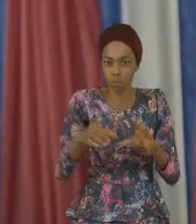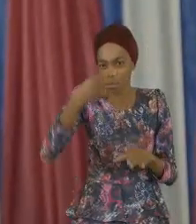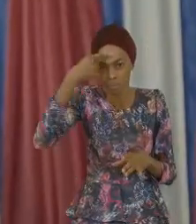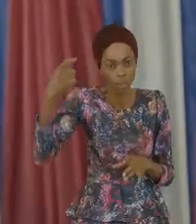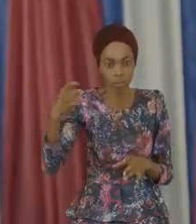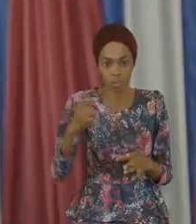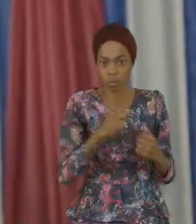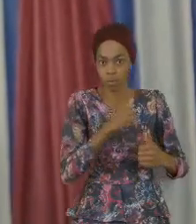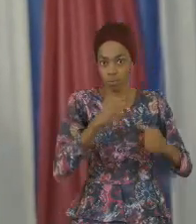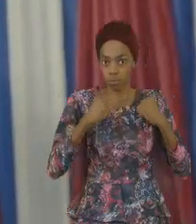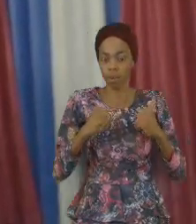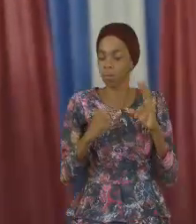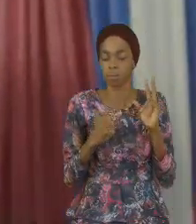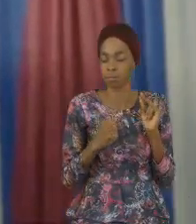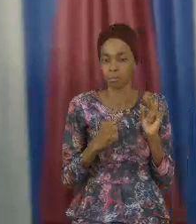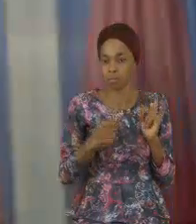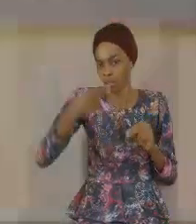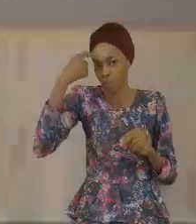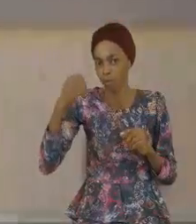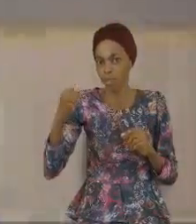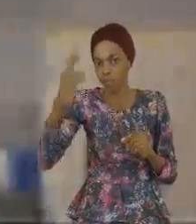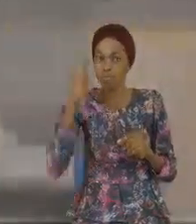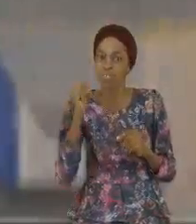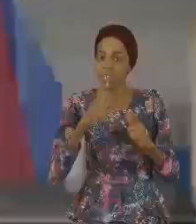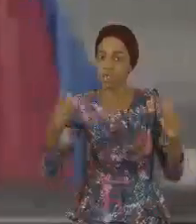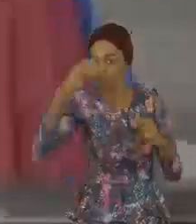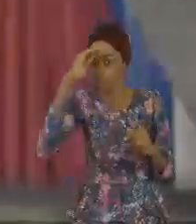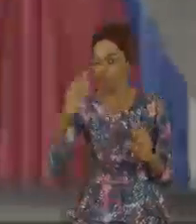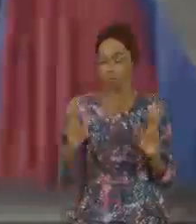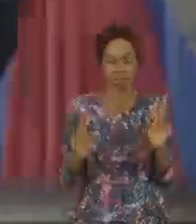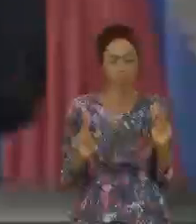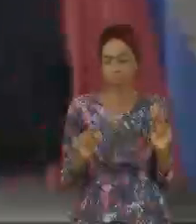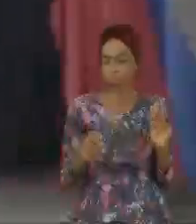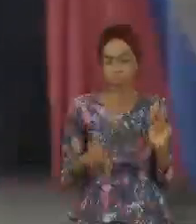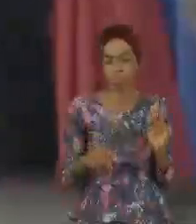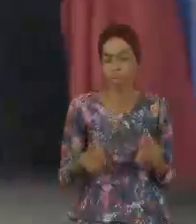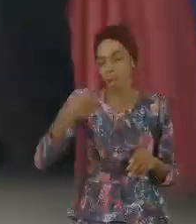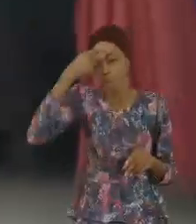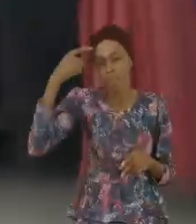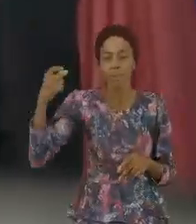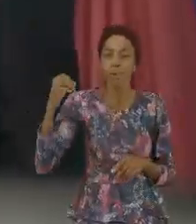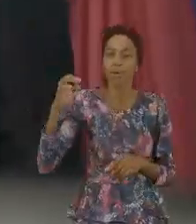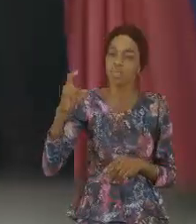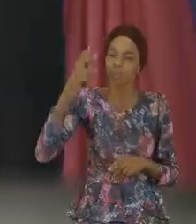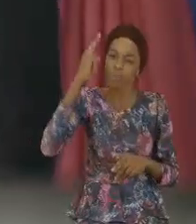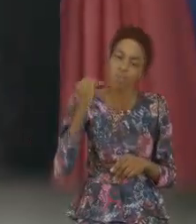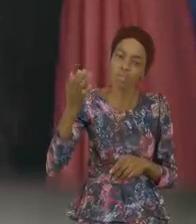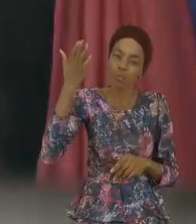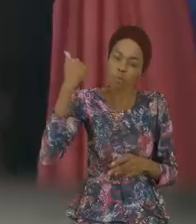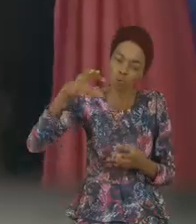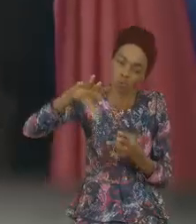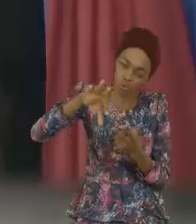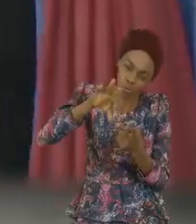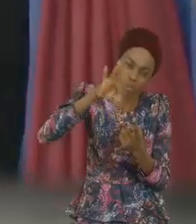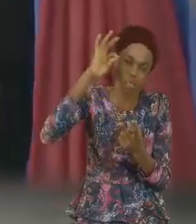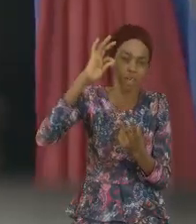Mm-mm. Because he was a great man? Not really. Because he was chosen to do something, and that is